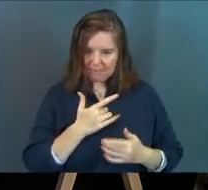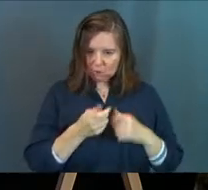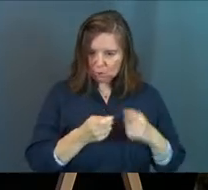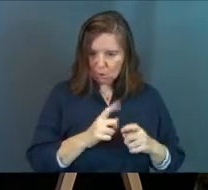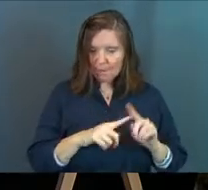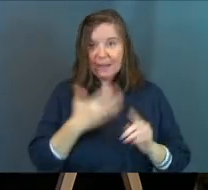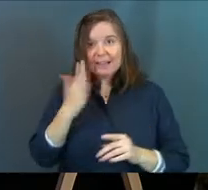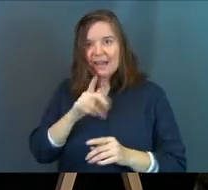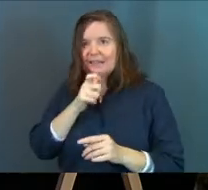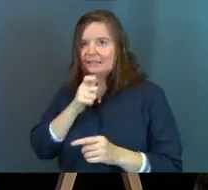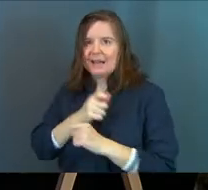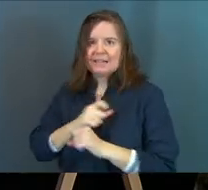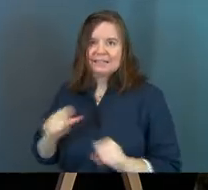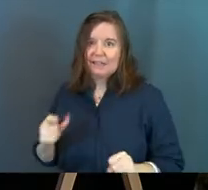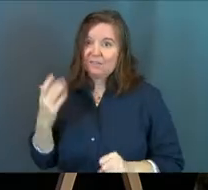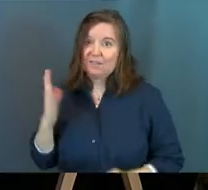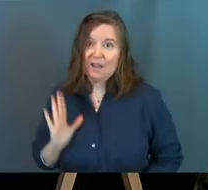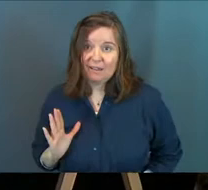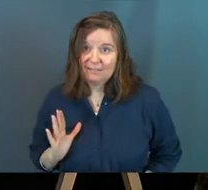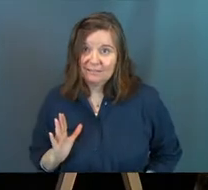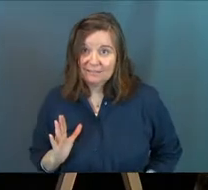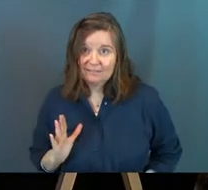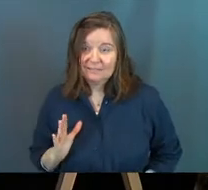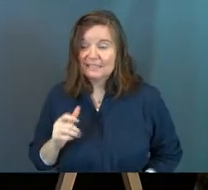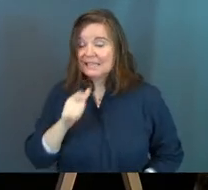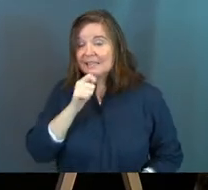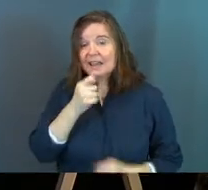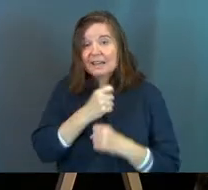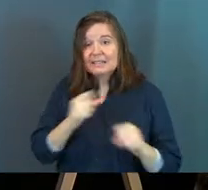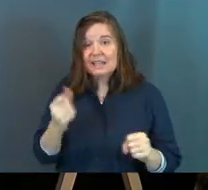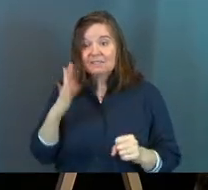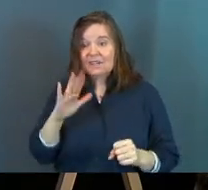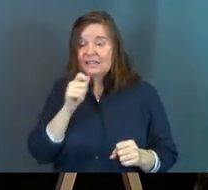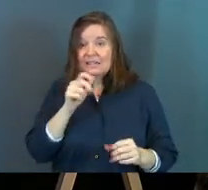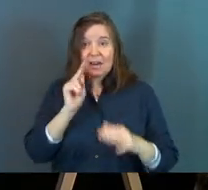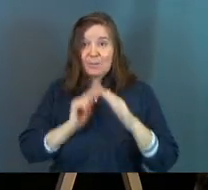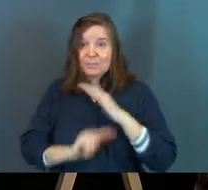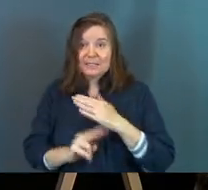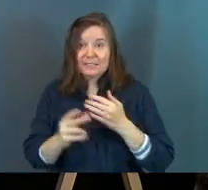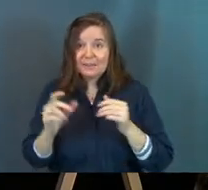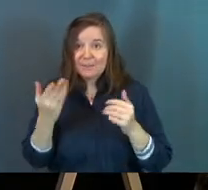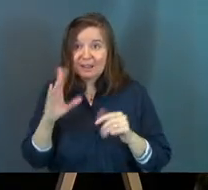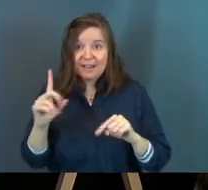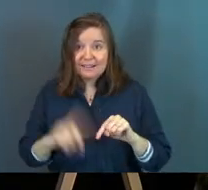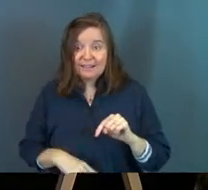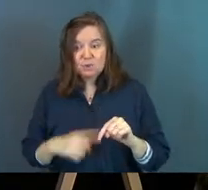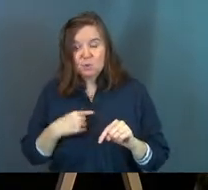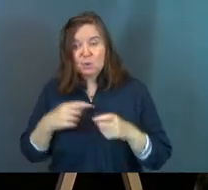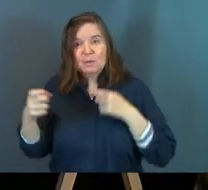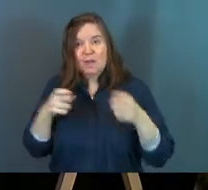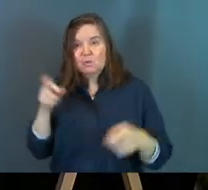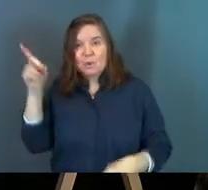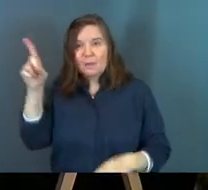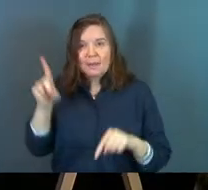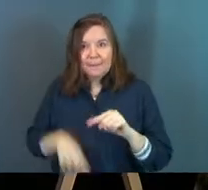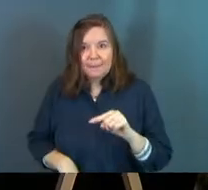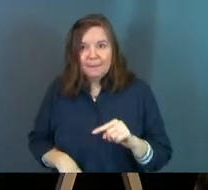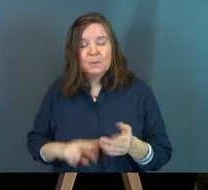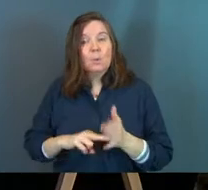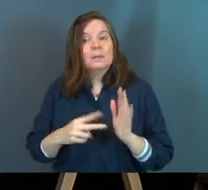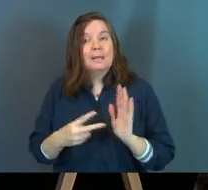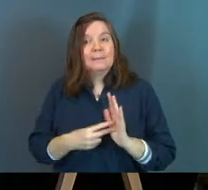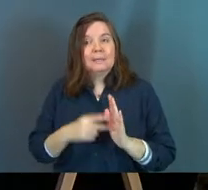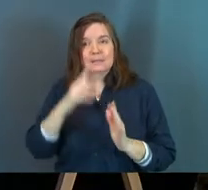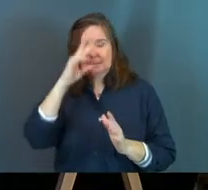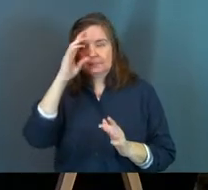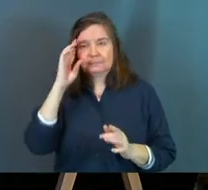control. But God is not a safe God. He's not a safe God. He's not a predictable God. You cannot control him. So what does that